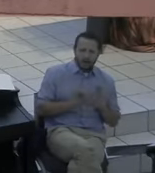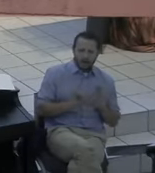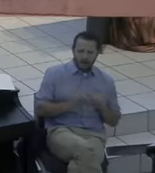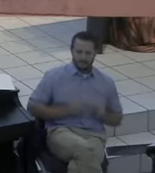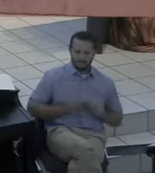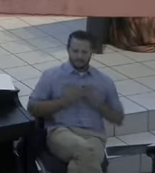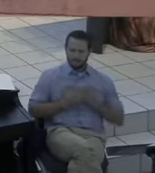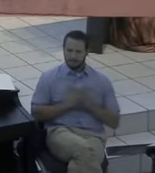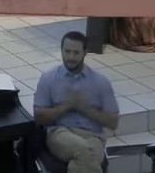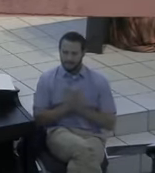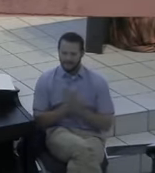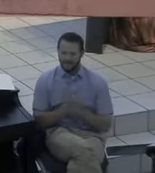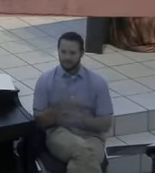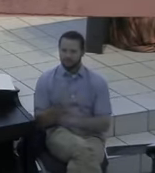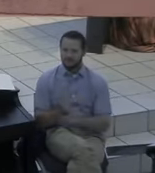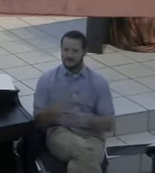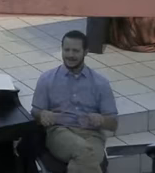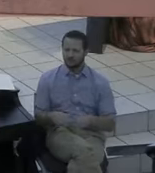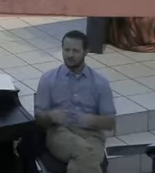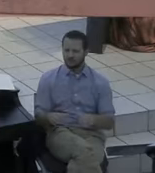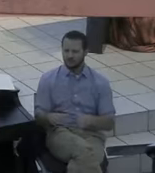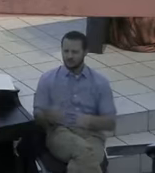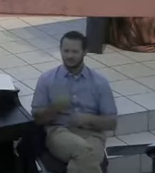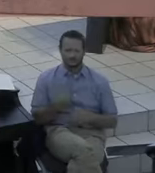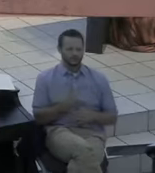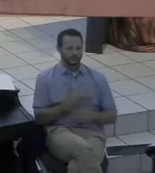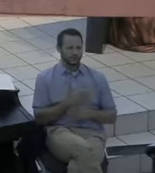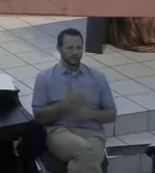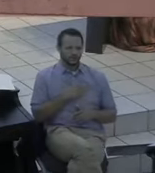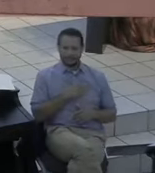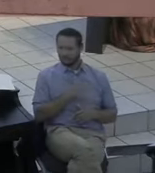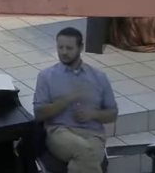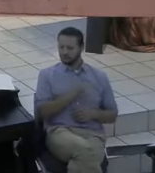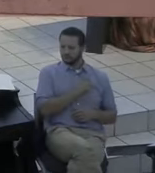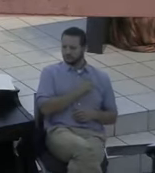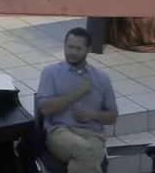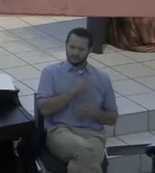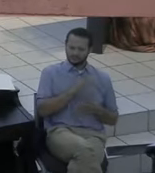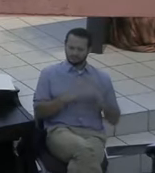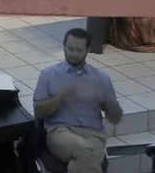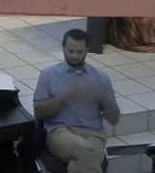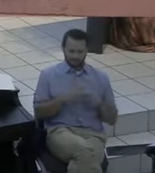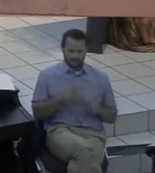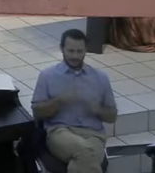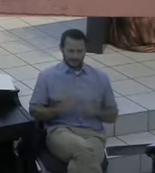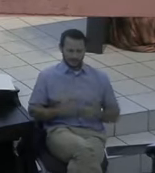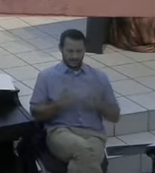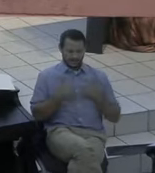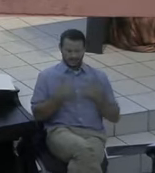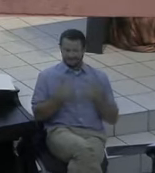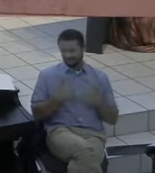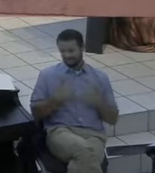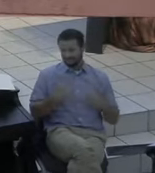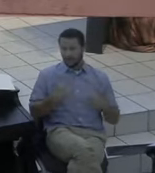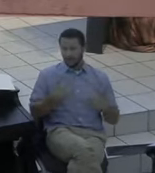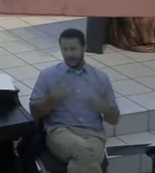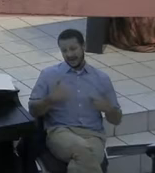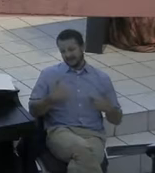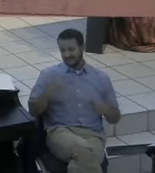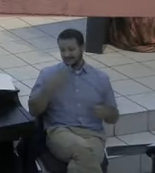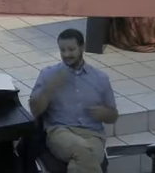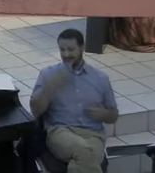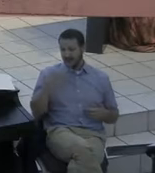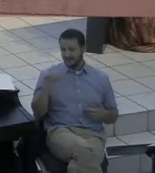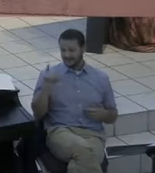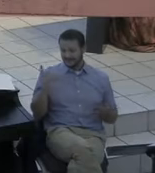right action. I'll share a little bit of a personal perspective on this. I've lived with diabetes, and so